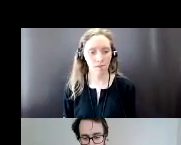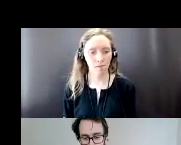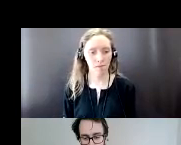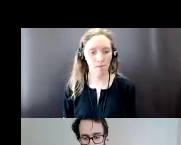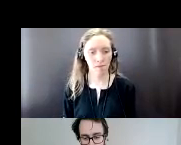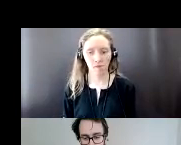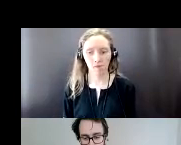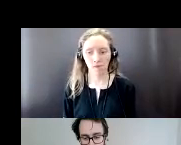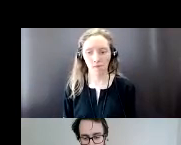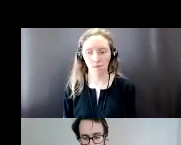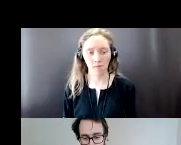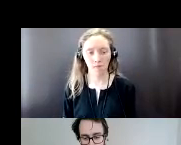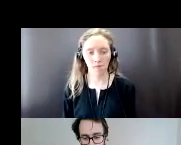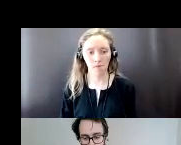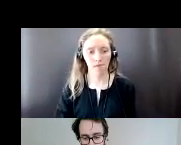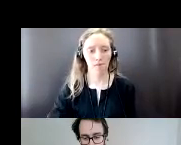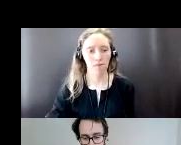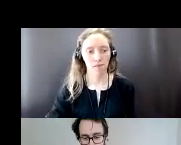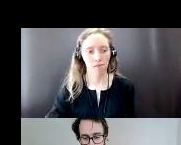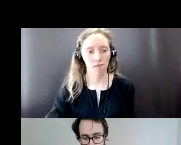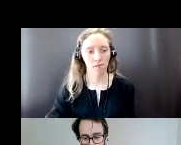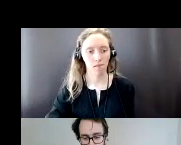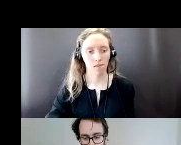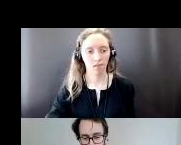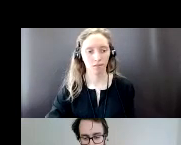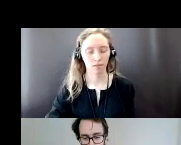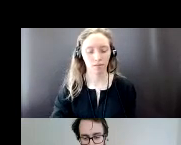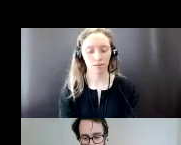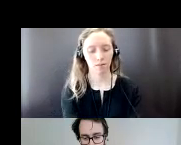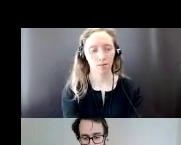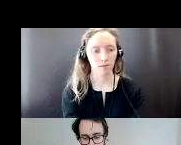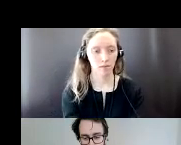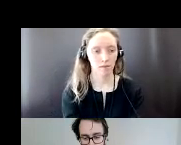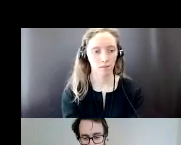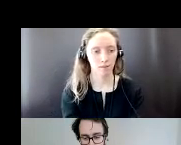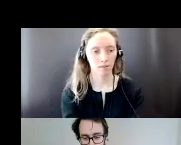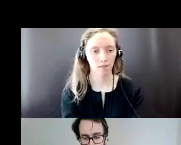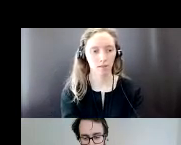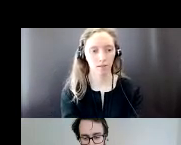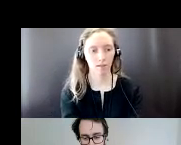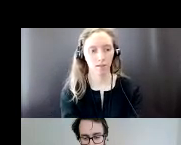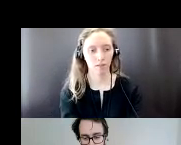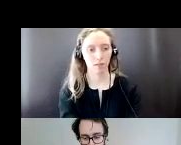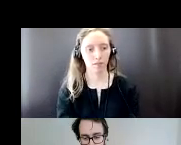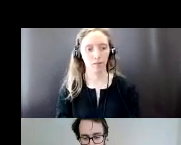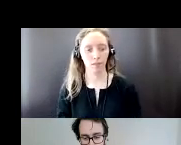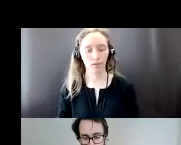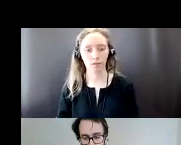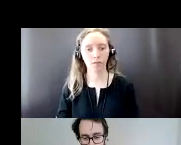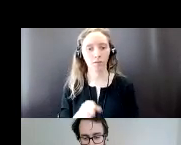Okay, so service scams. These frauds often involve offer for